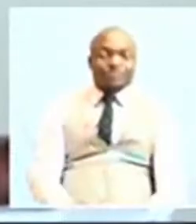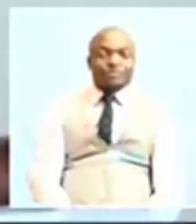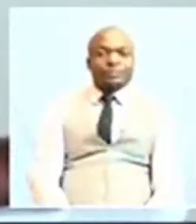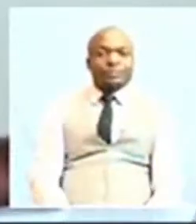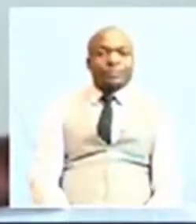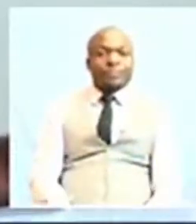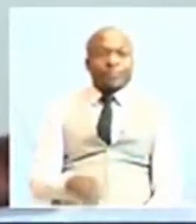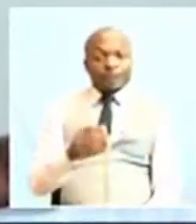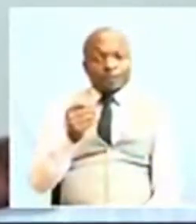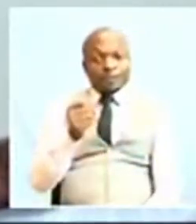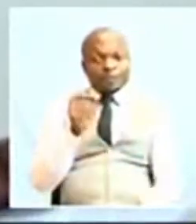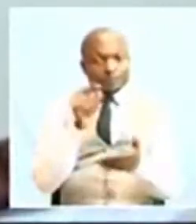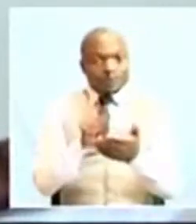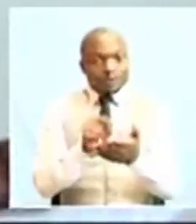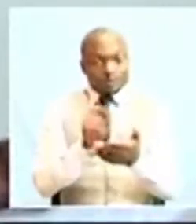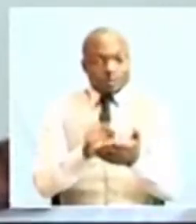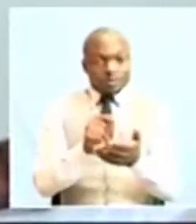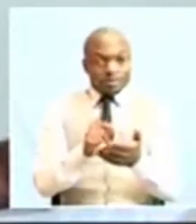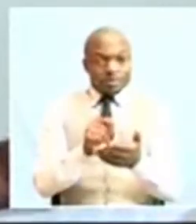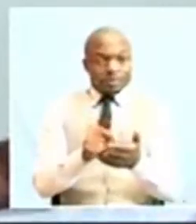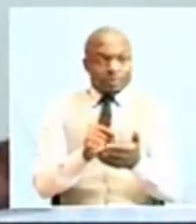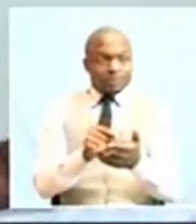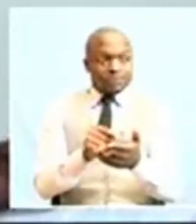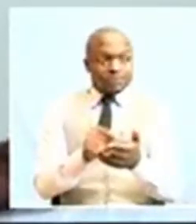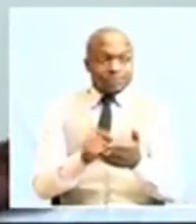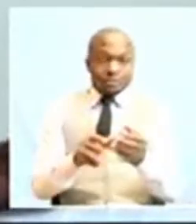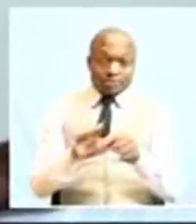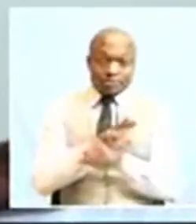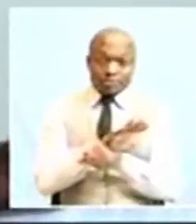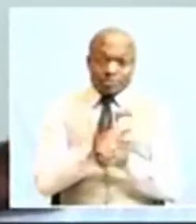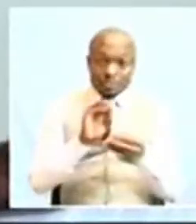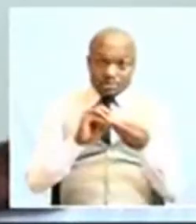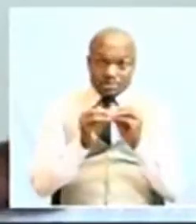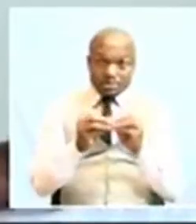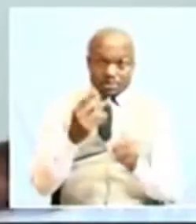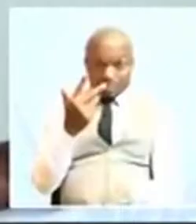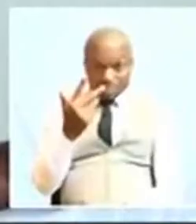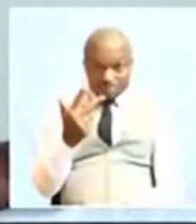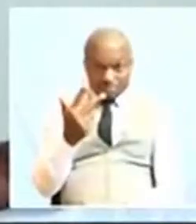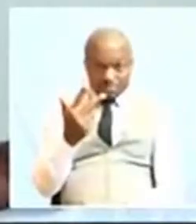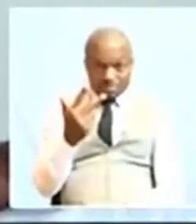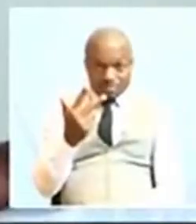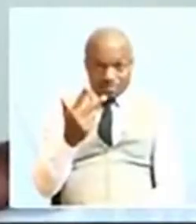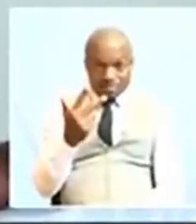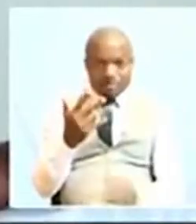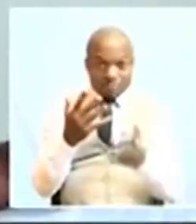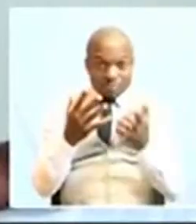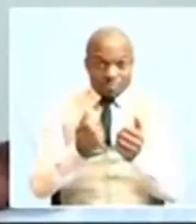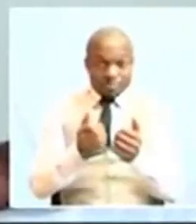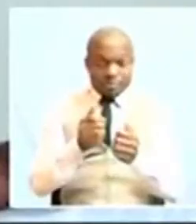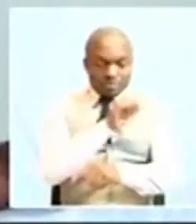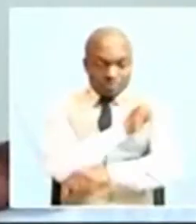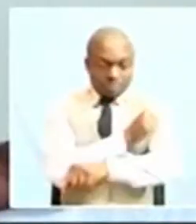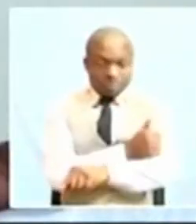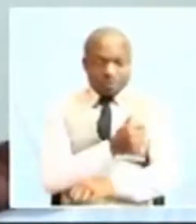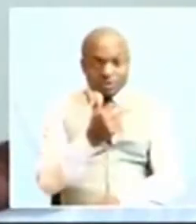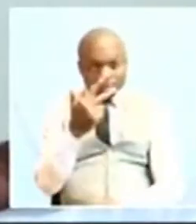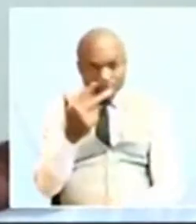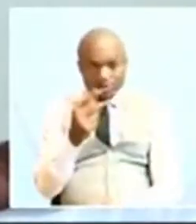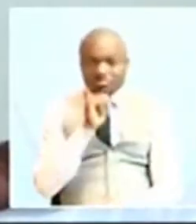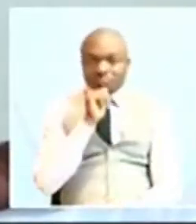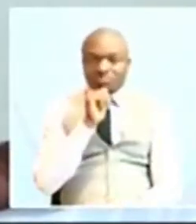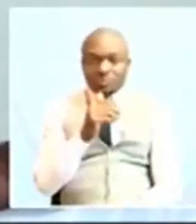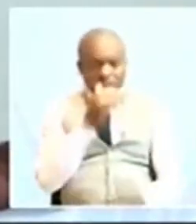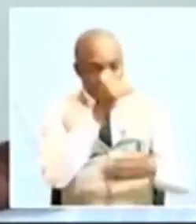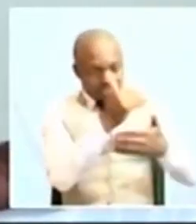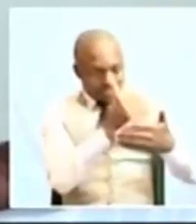The amount here, they have taken a block figure for 3, because they were seeking authority for 3. It's not broken